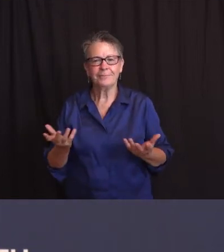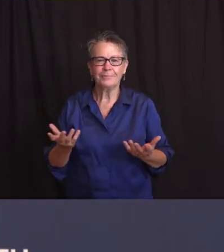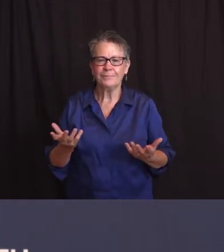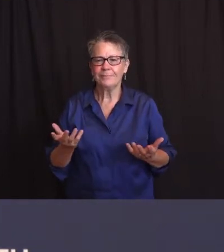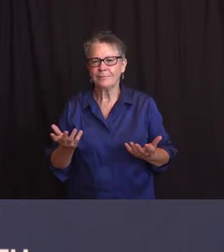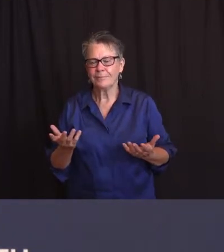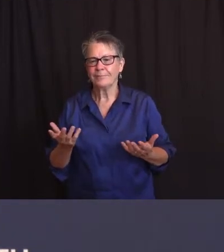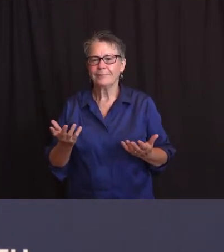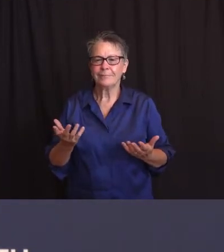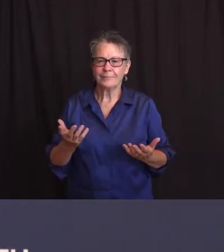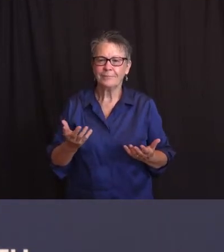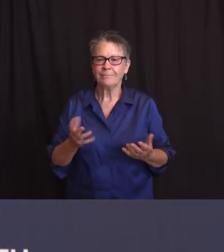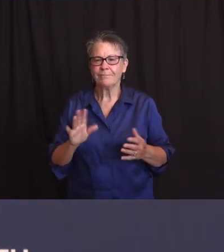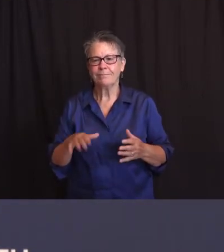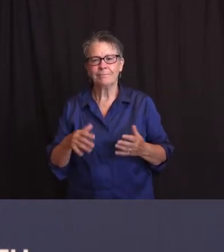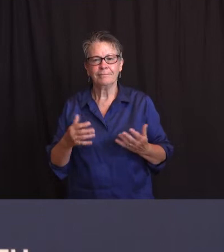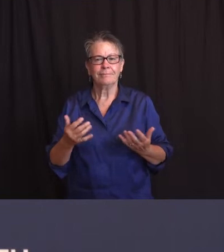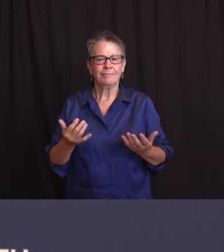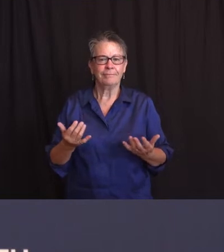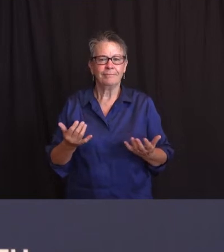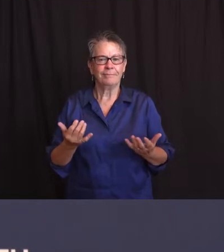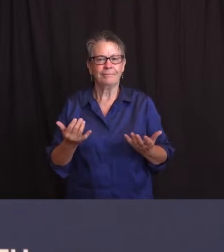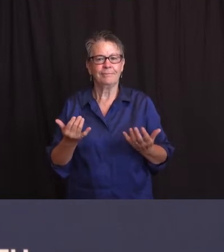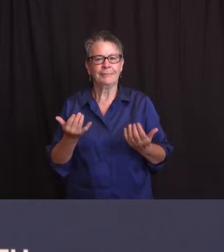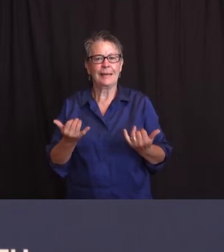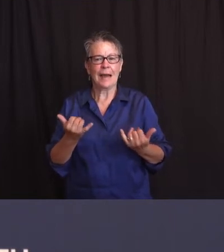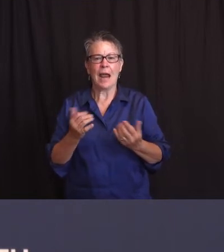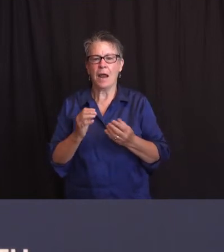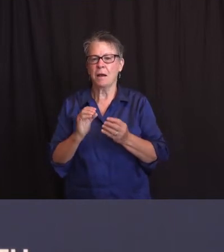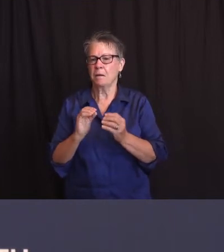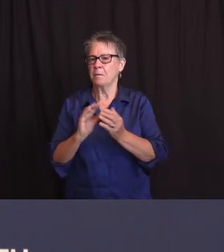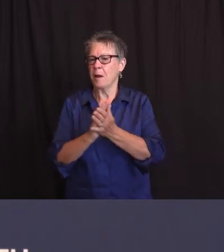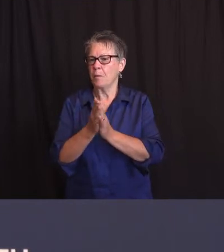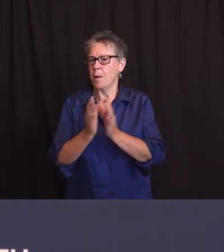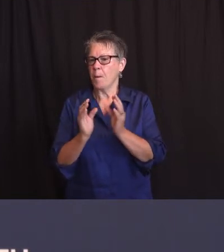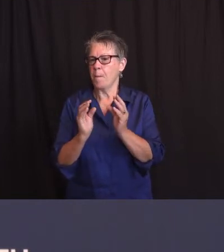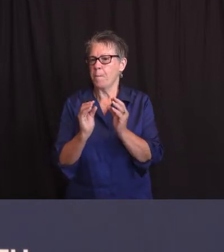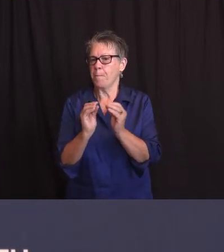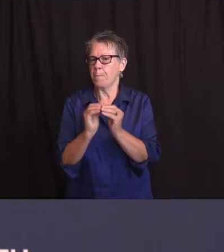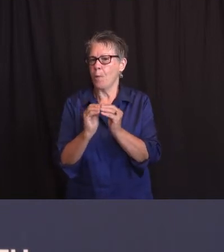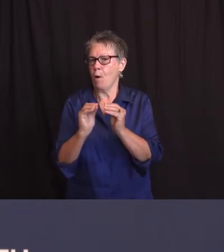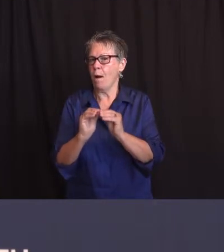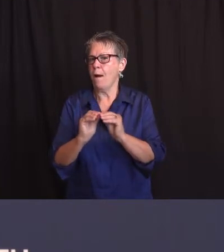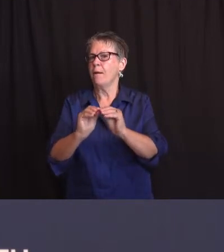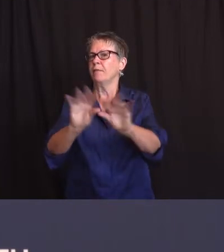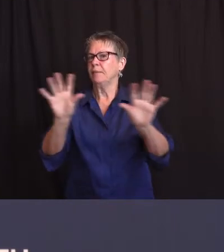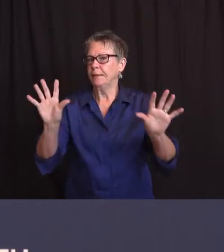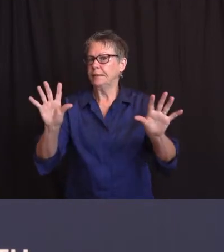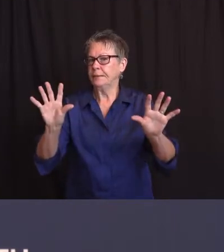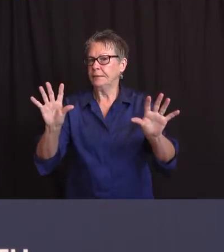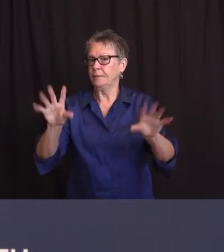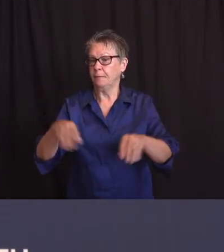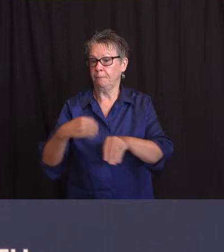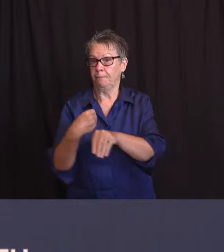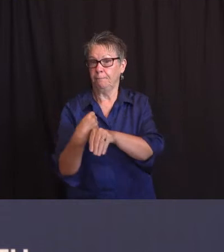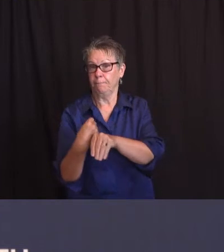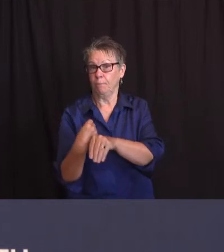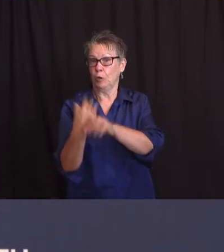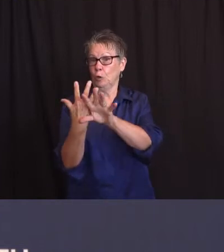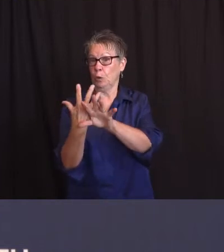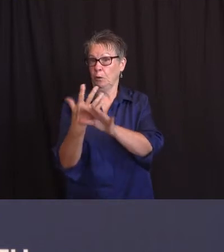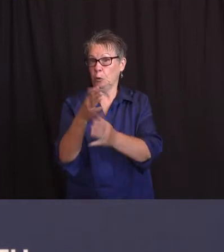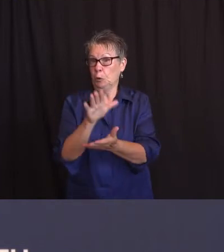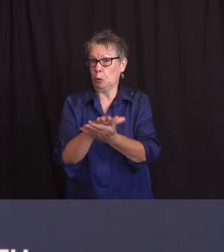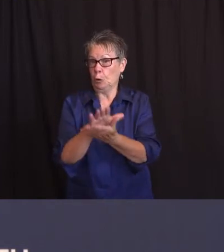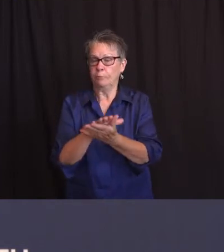even more acute. So assuming we can keep everybody healthy, and we do have that confidence right now, and again, we're